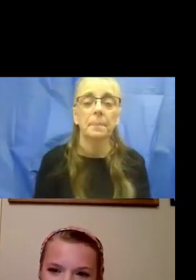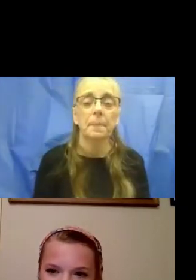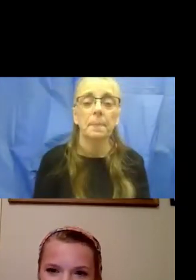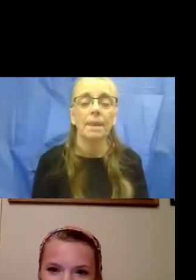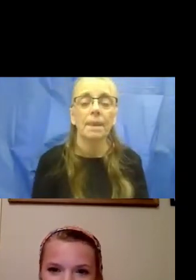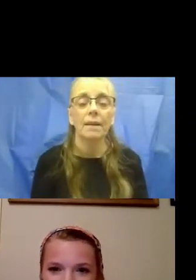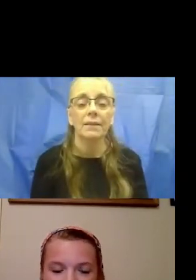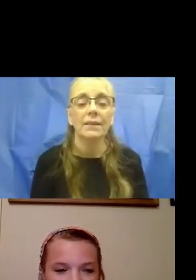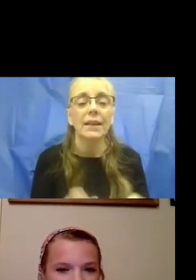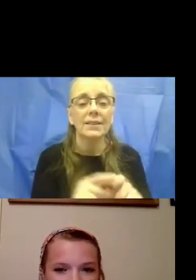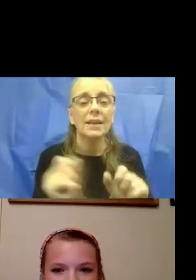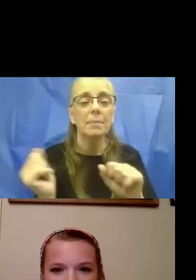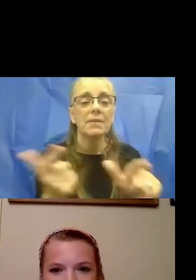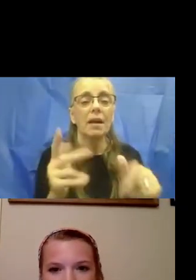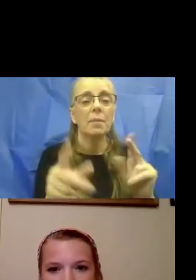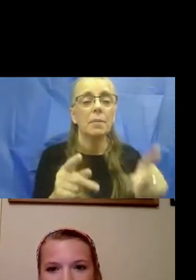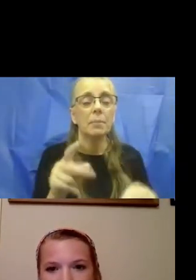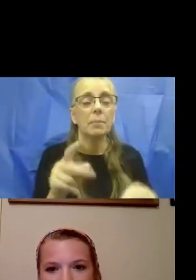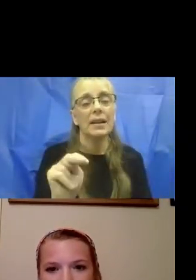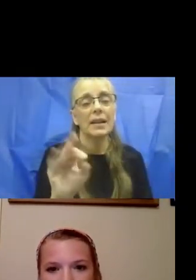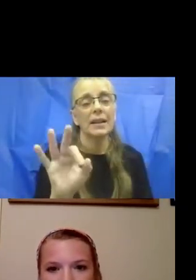do. All of the nurses.